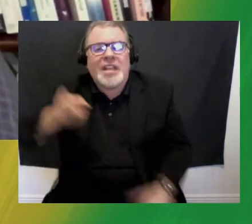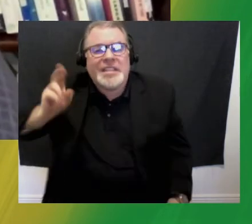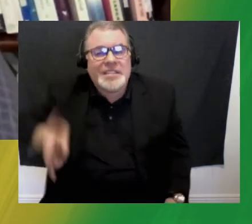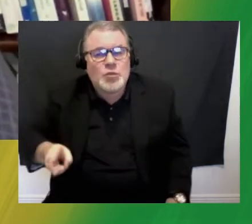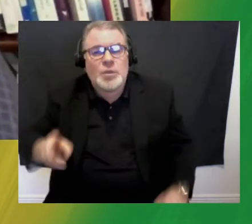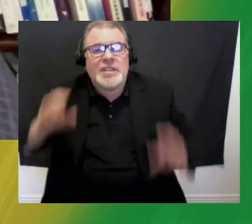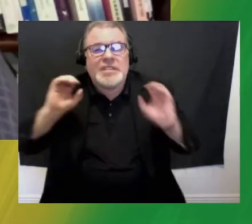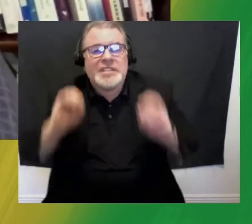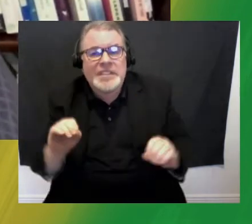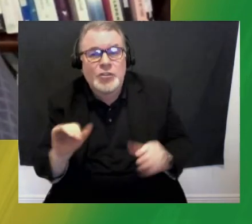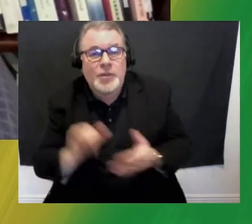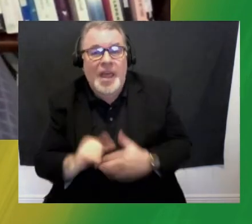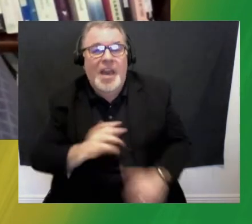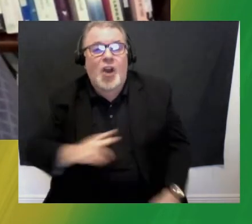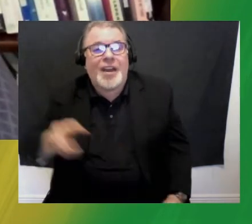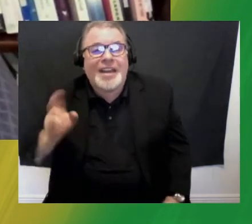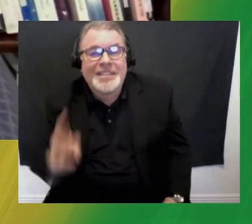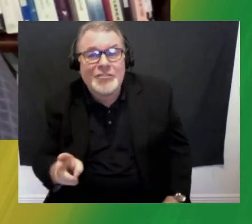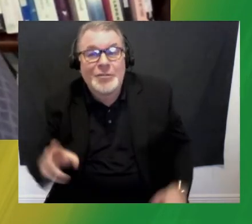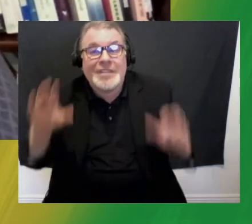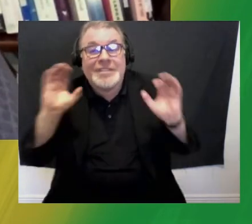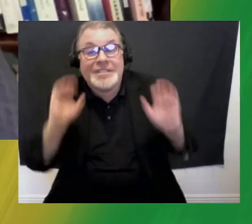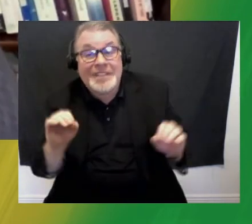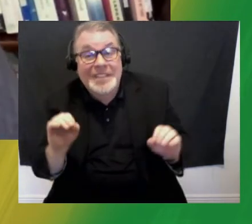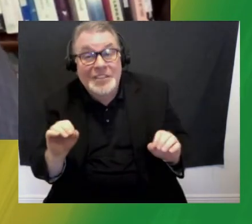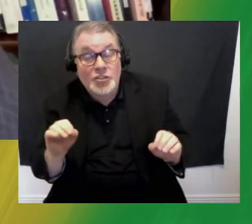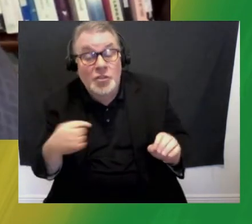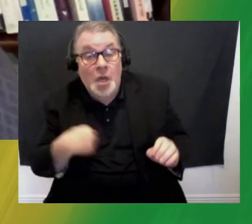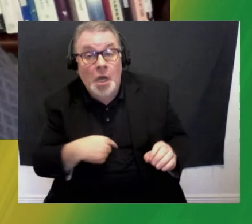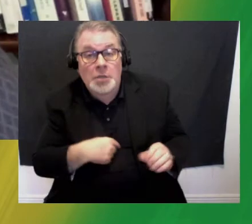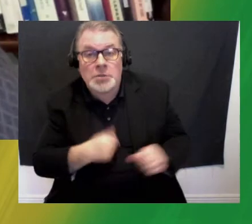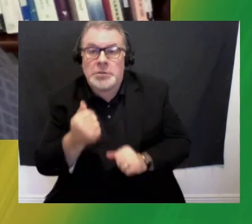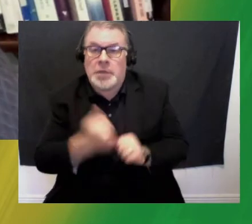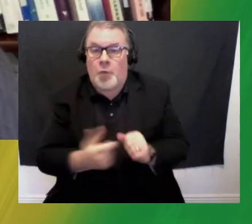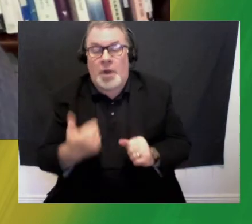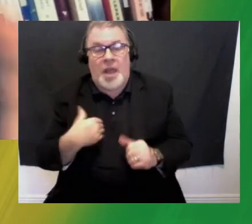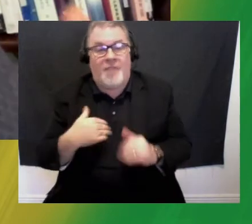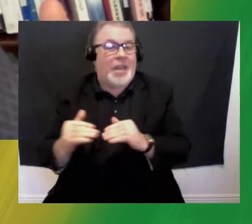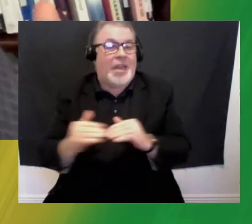us that. Our history teaches us, right, that everybody's had equal